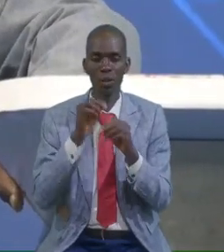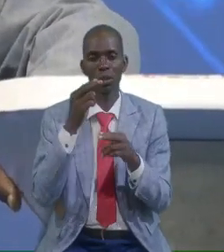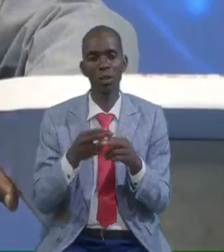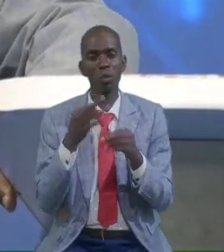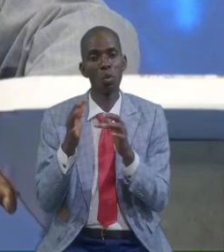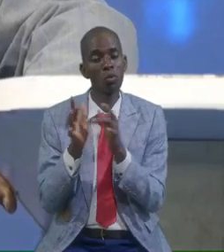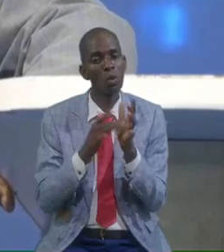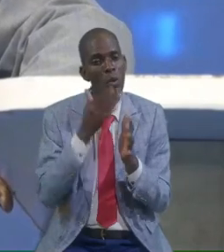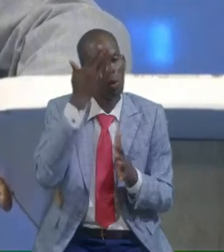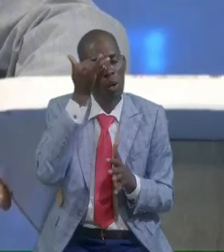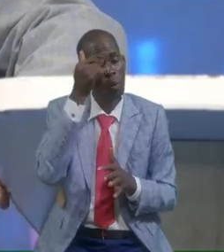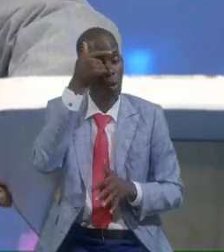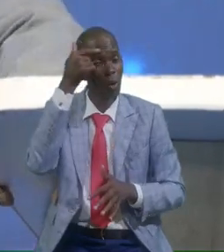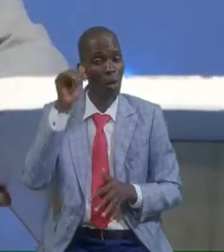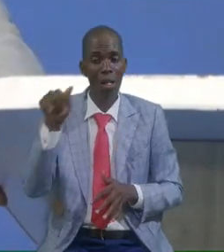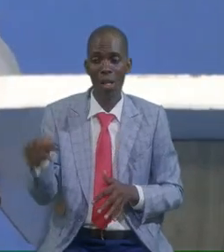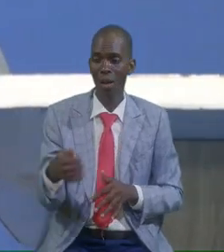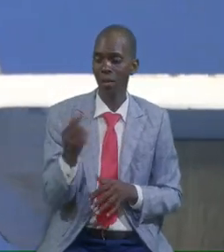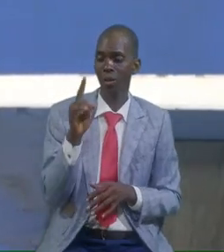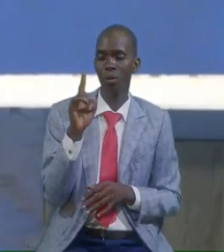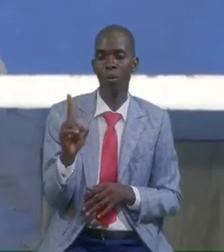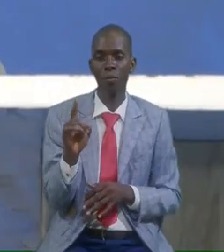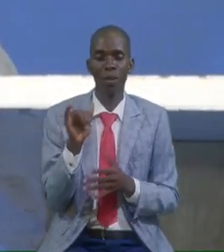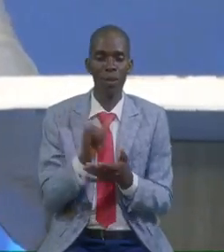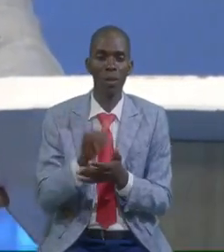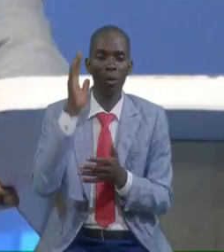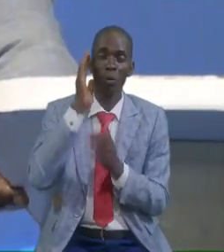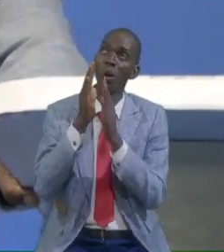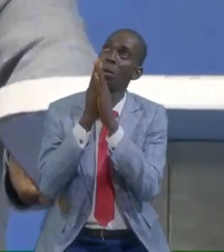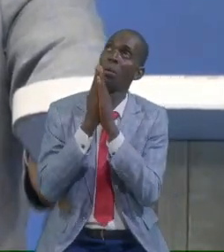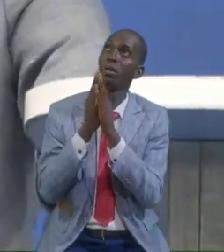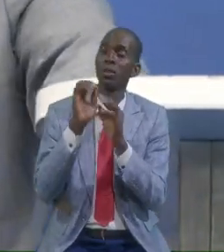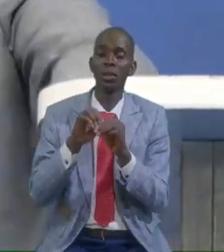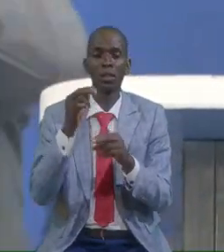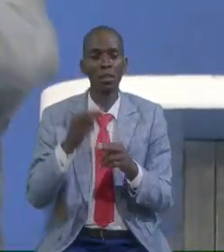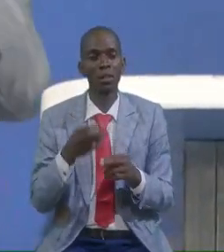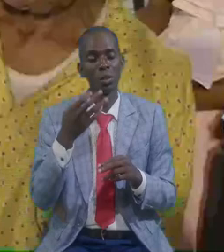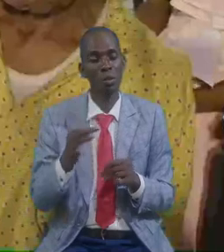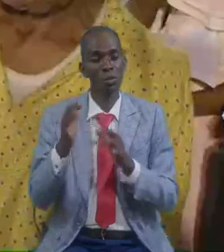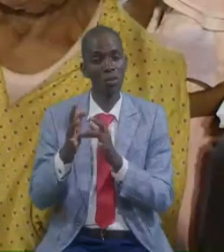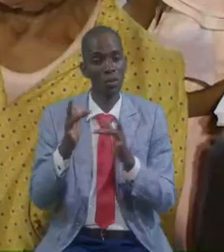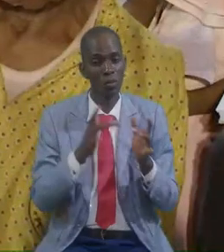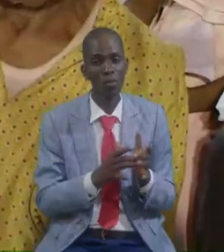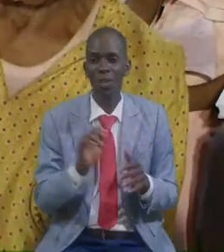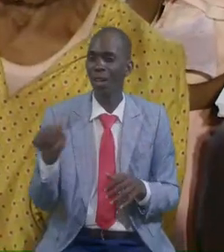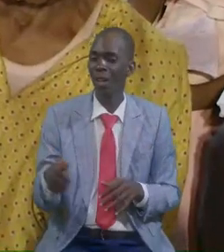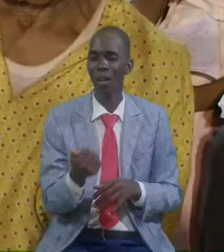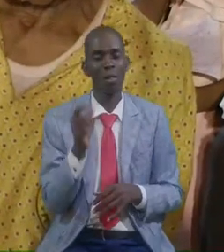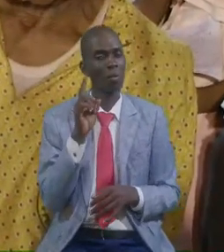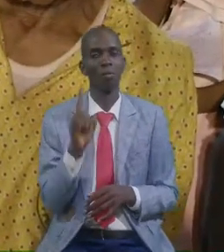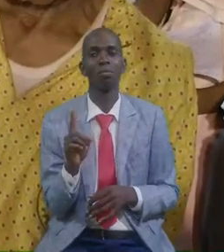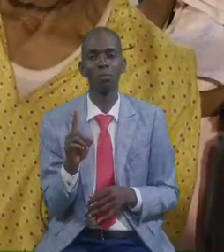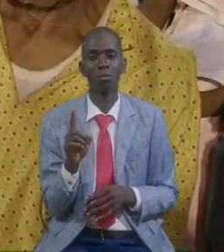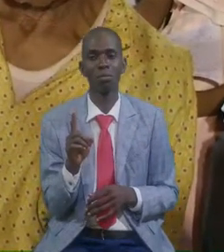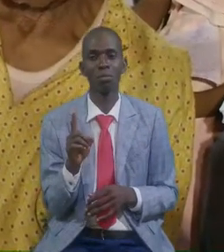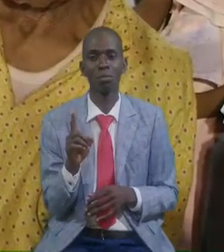Because whosoever shall call on the name of Jesus, whosoever,